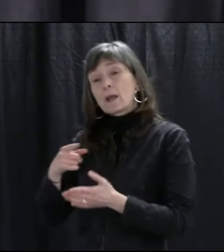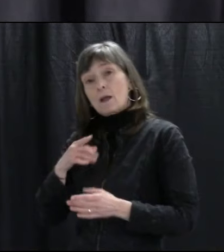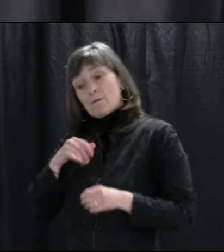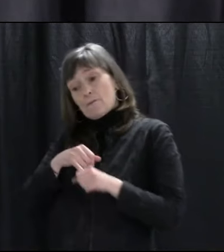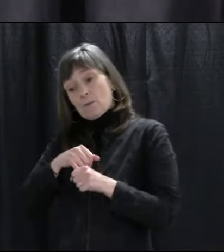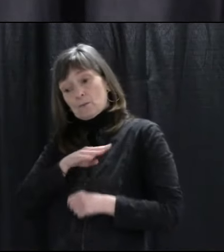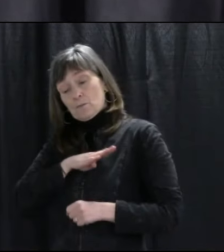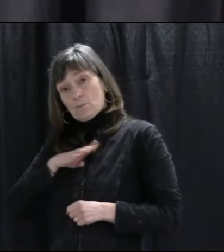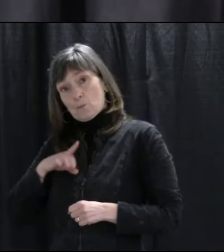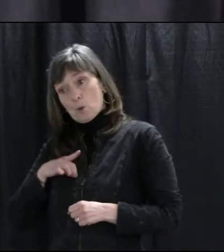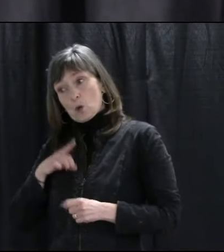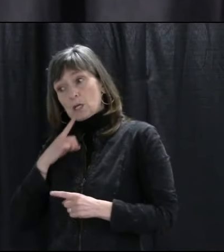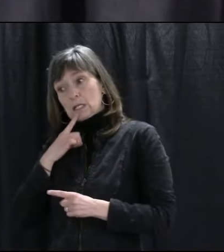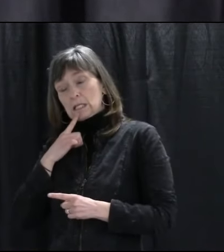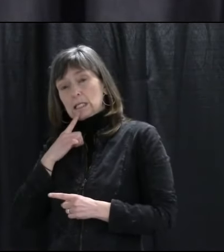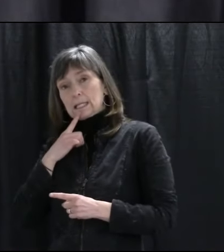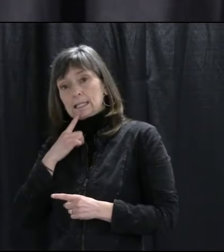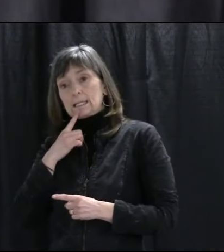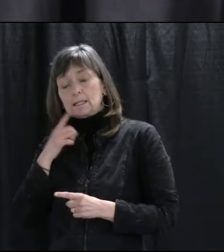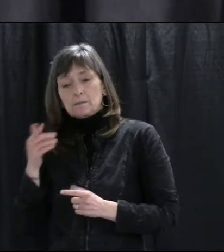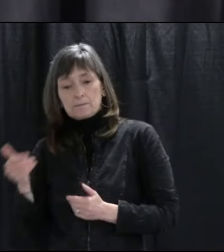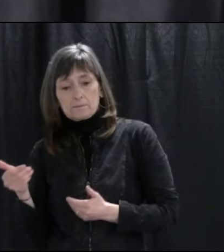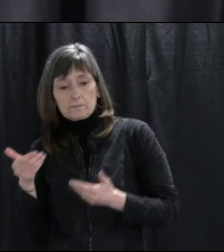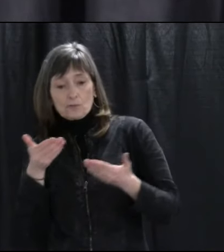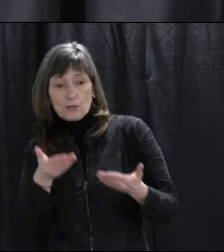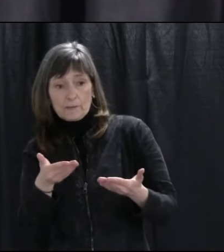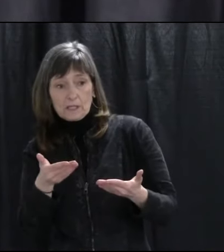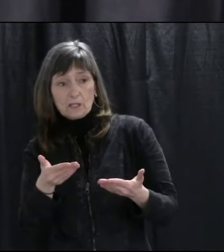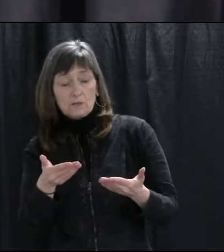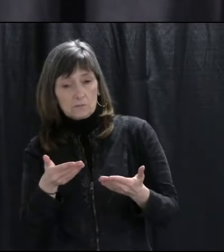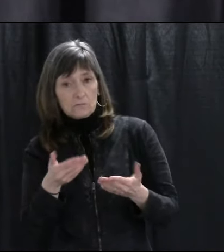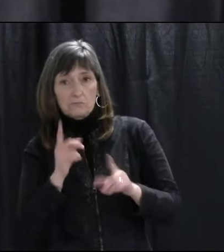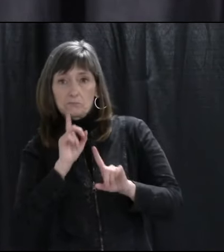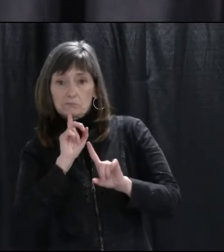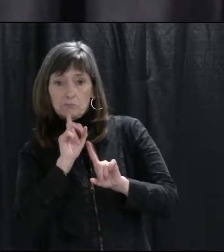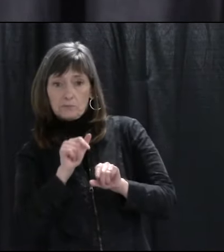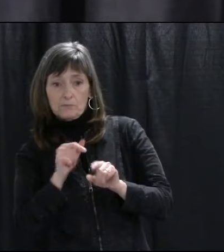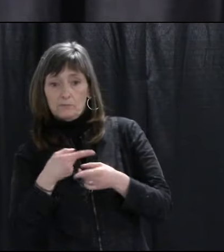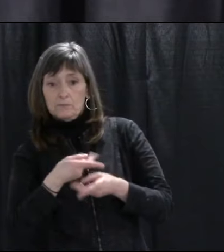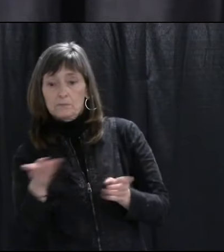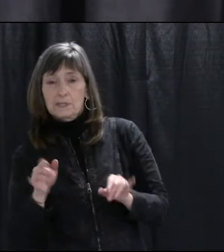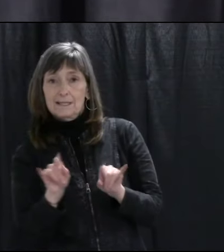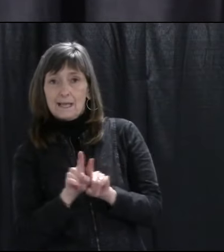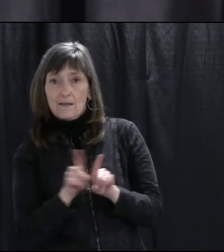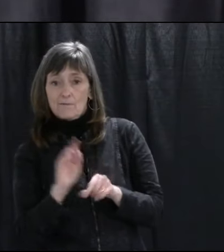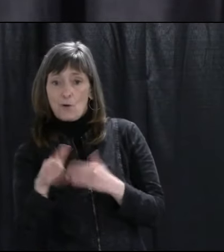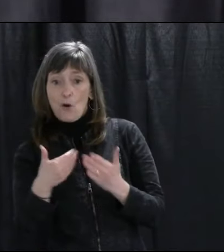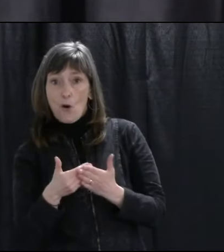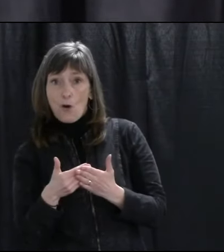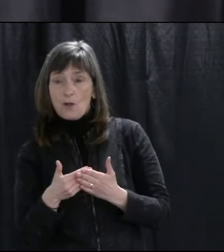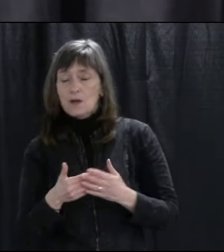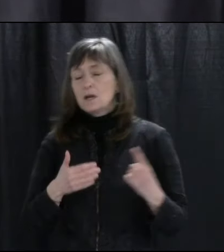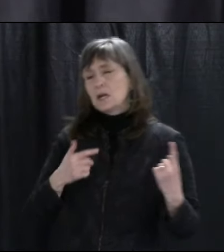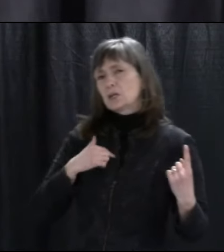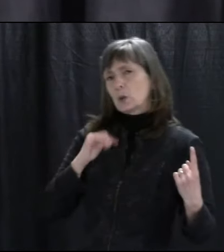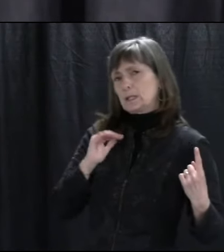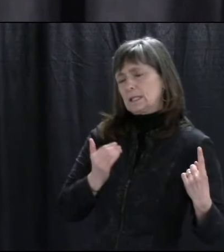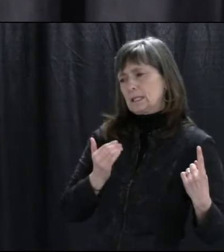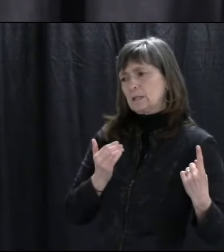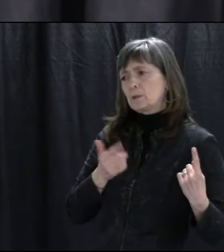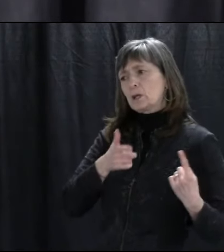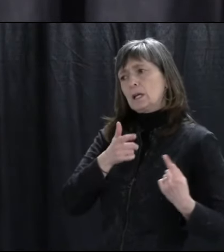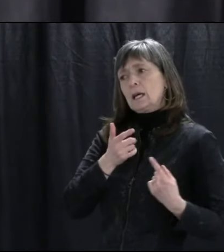is, however, a blanket directive. And my information is that the difficulties with supply relate to a very confined